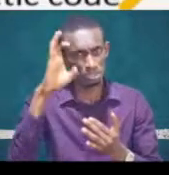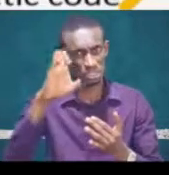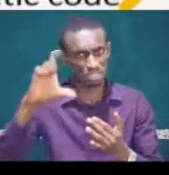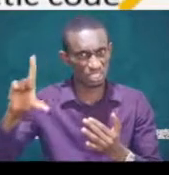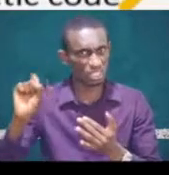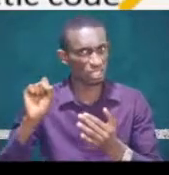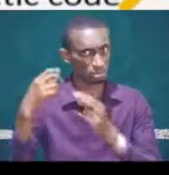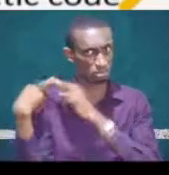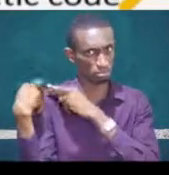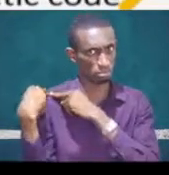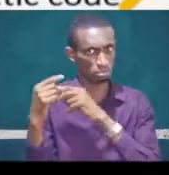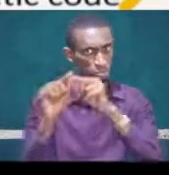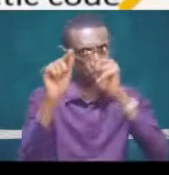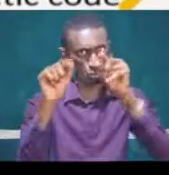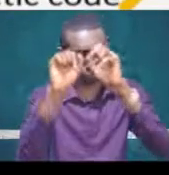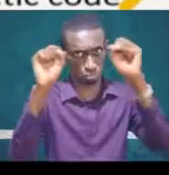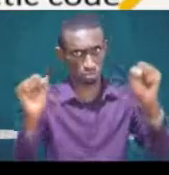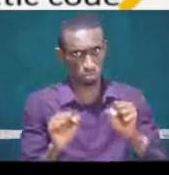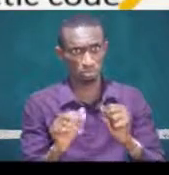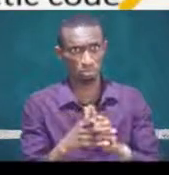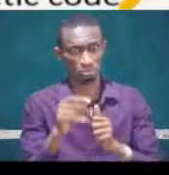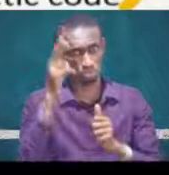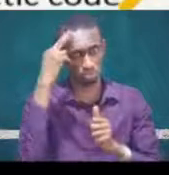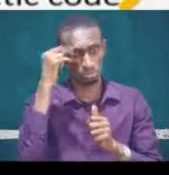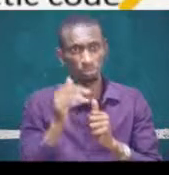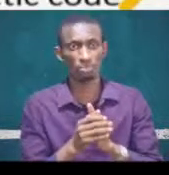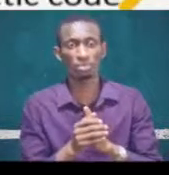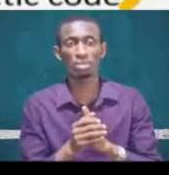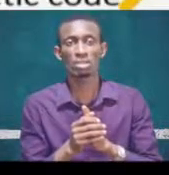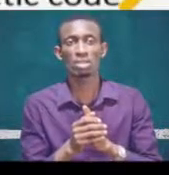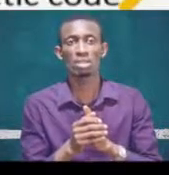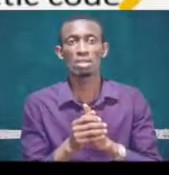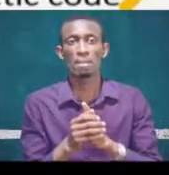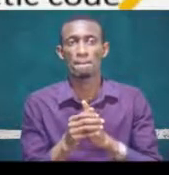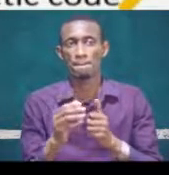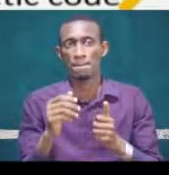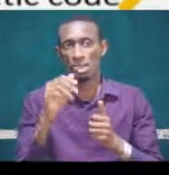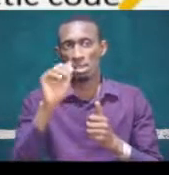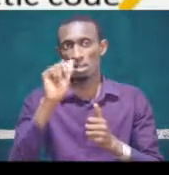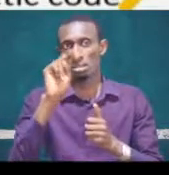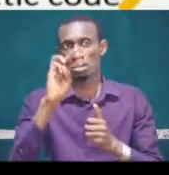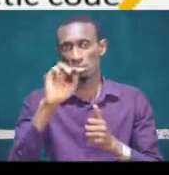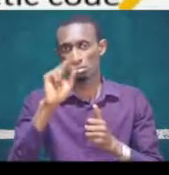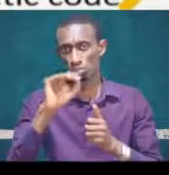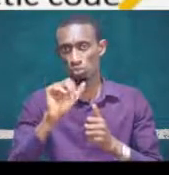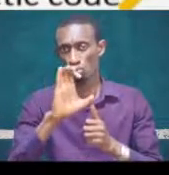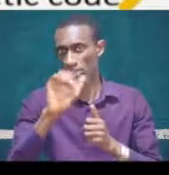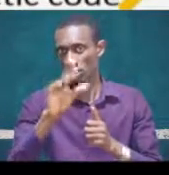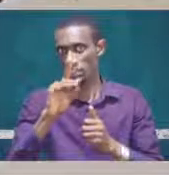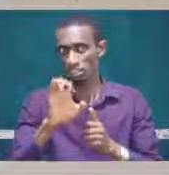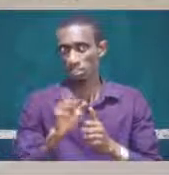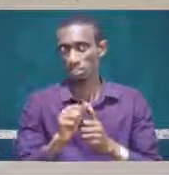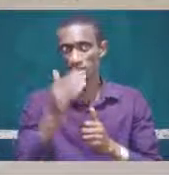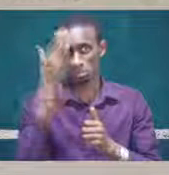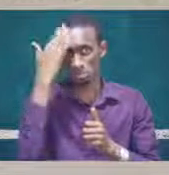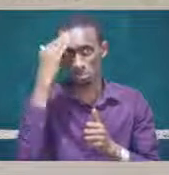functions. Radioactively labeled amino acids, which are going to be added, and then can be traced. That's why we label them, to know where